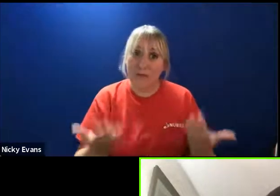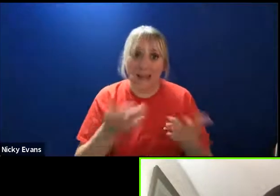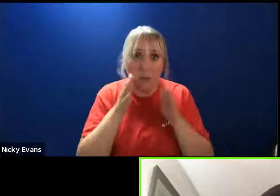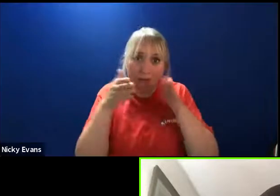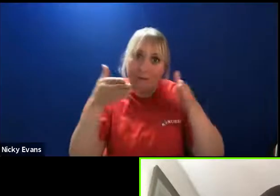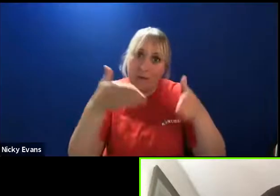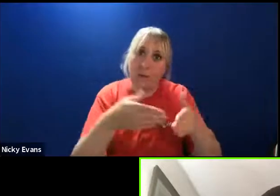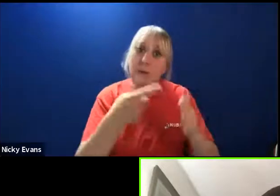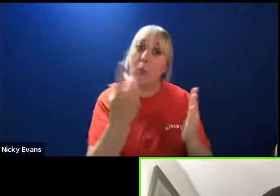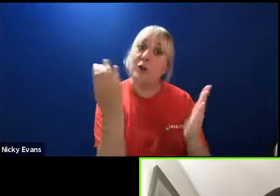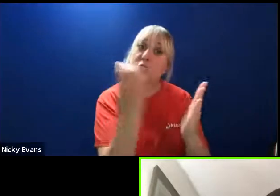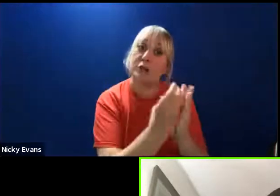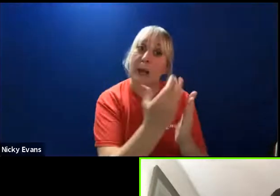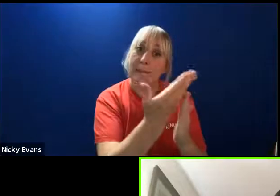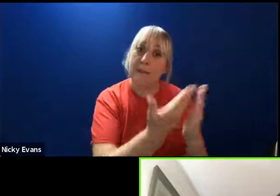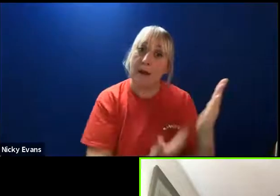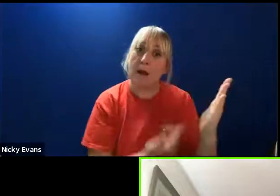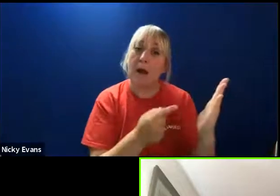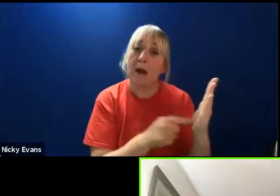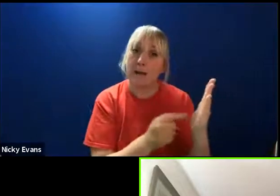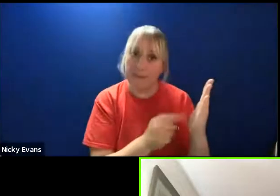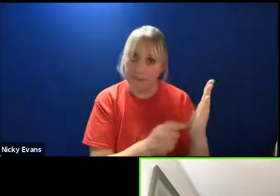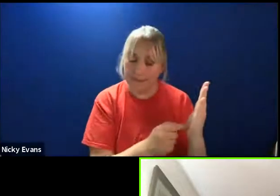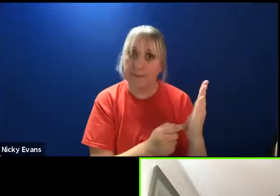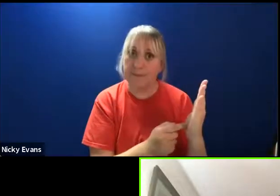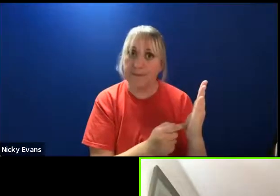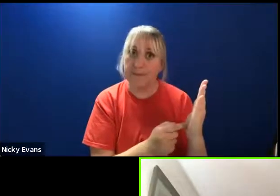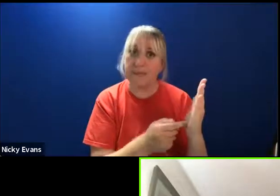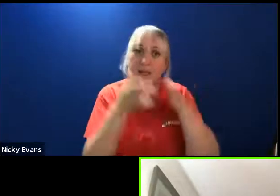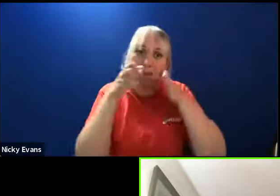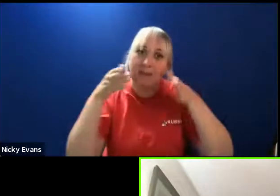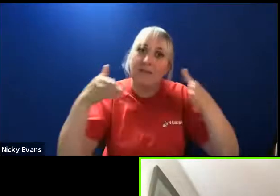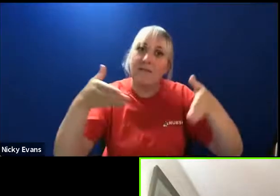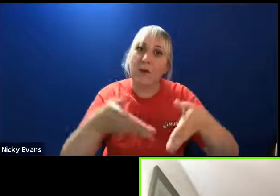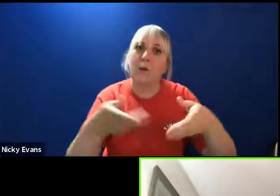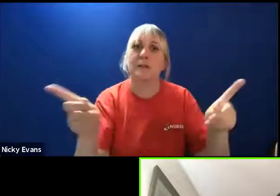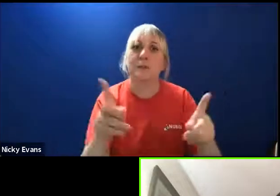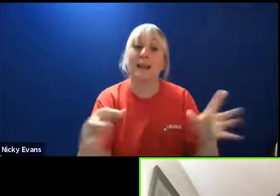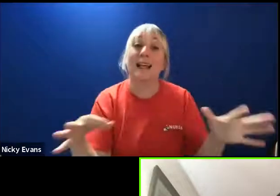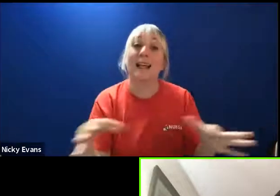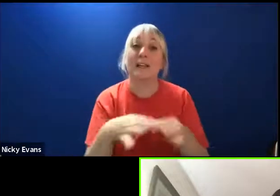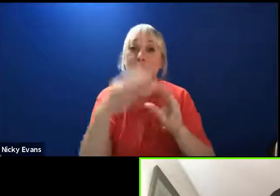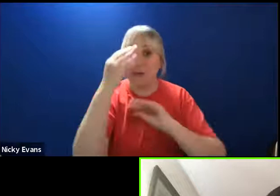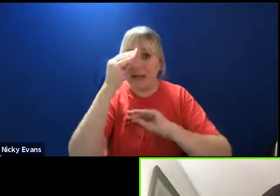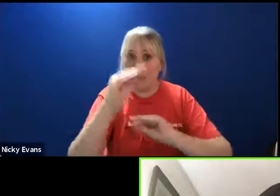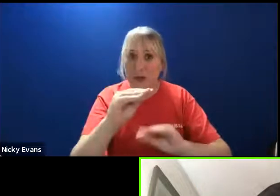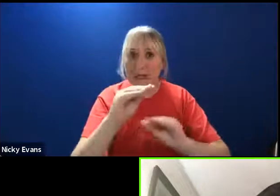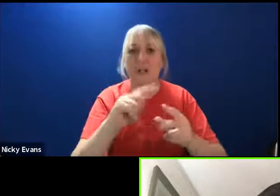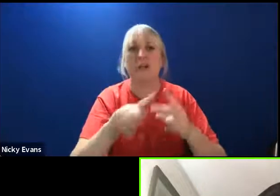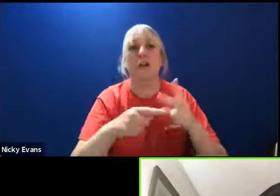in the Beyond the Blockade book, which spoke specifically about education, race and